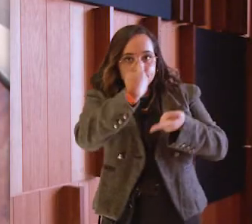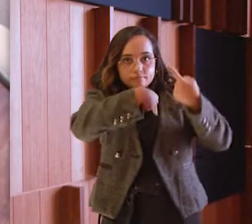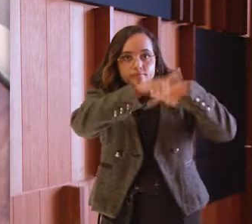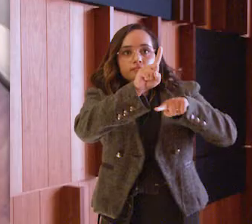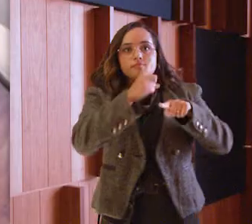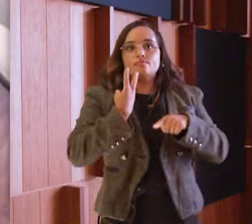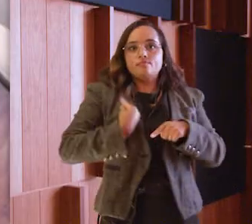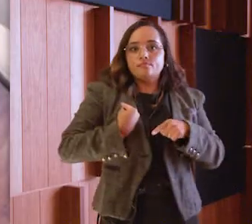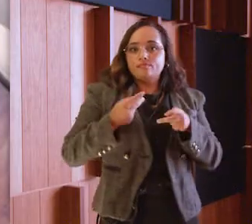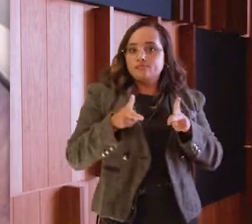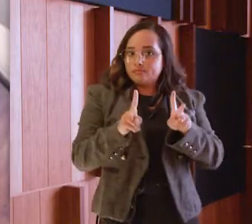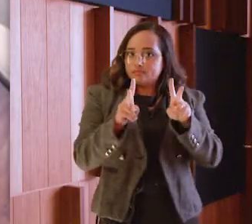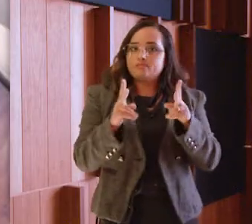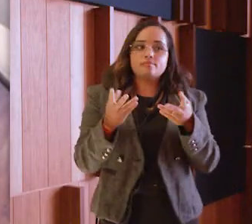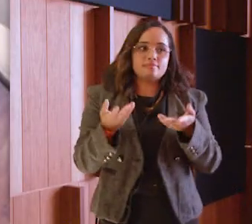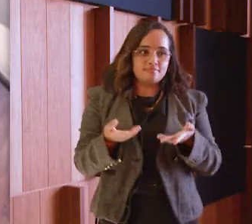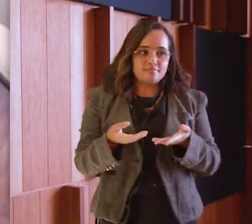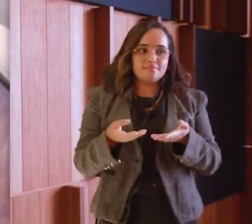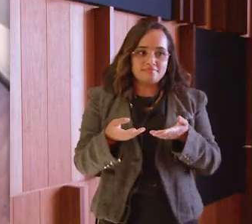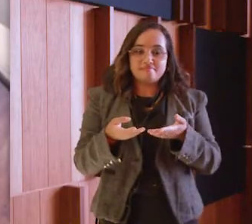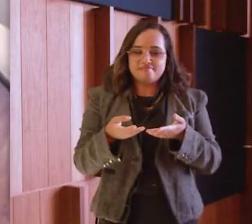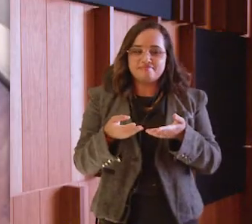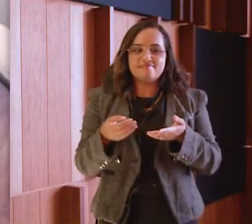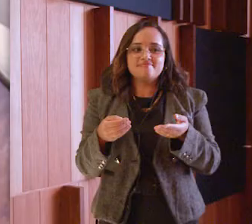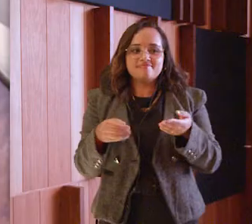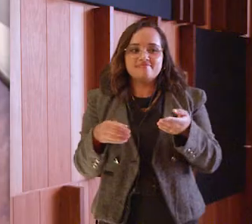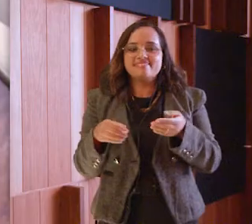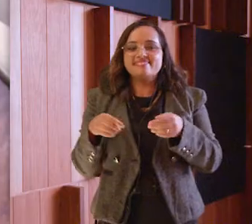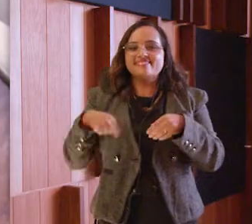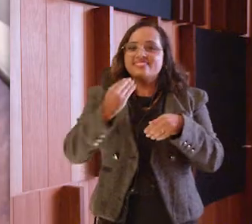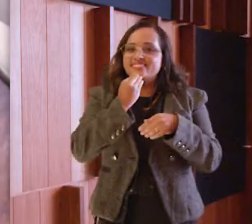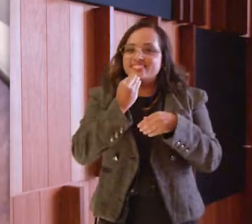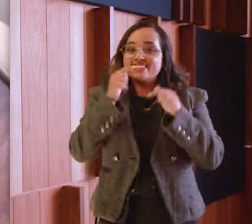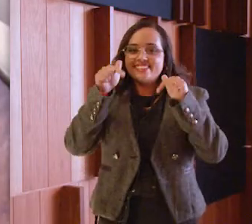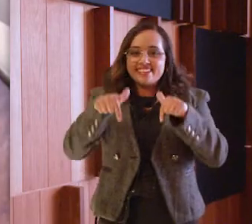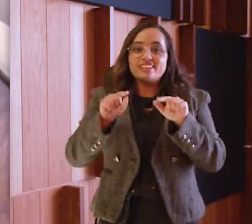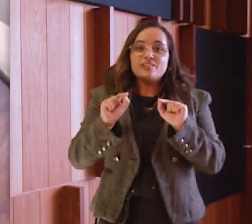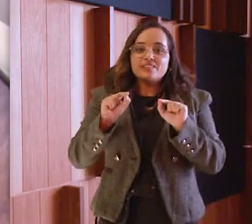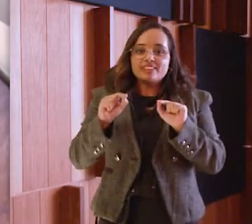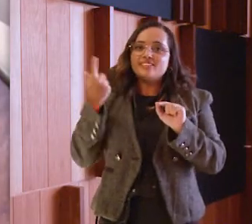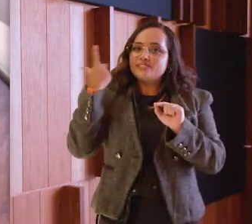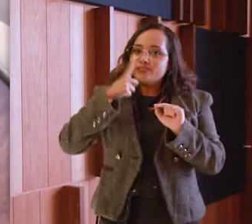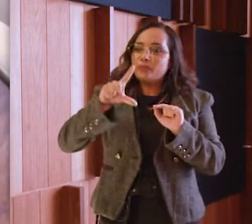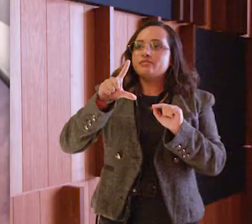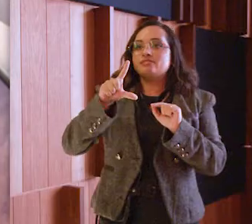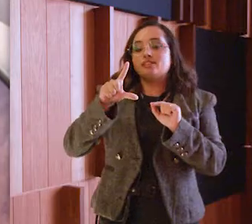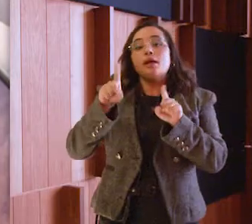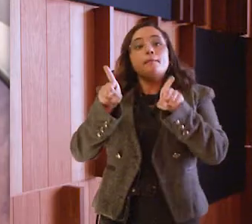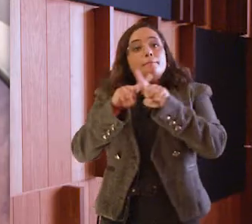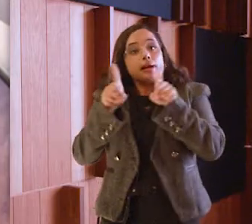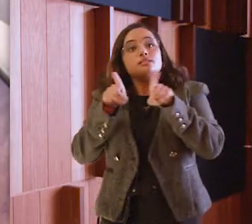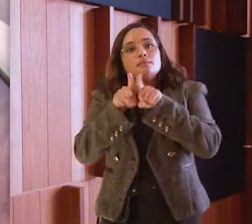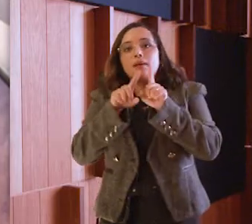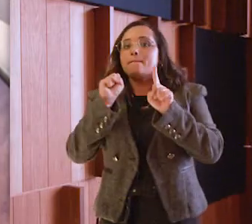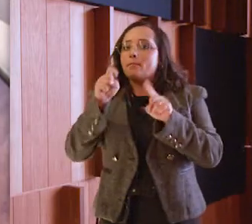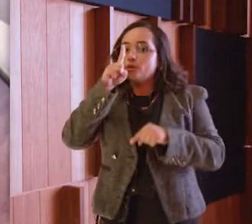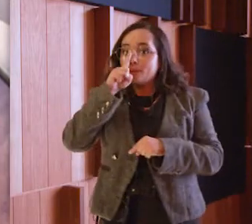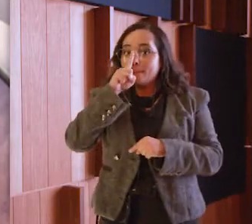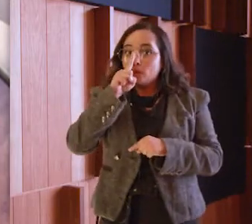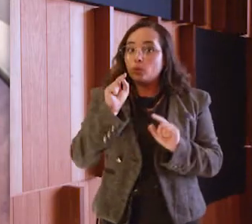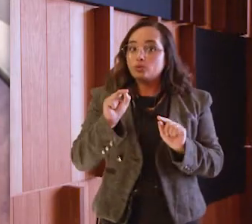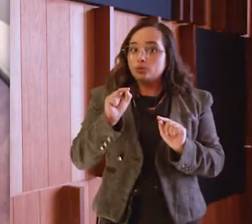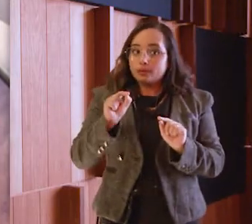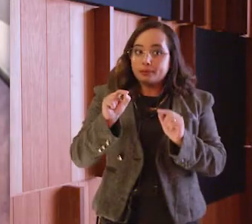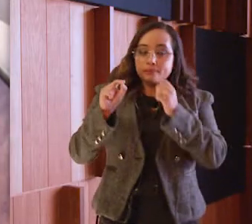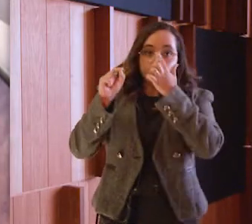is a huge opportunity and a huge threat. So according to our global CEO survey,